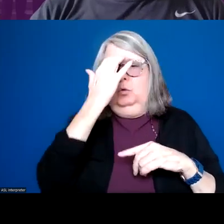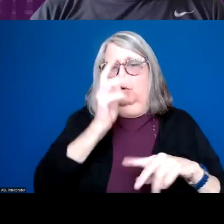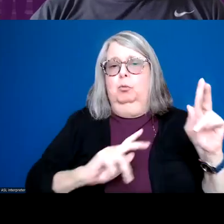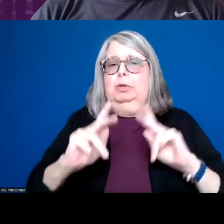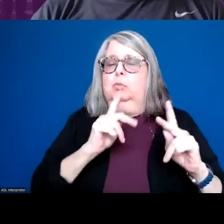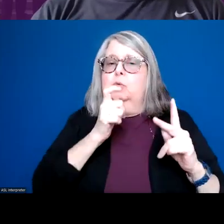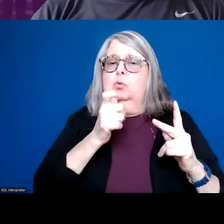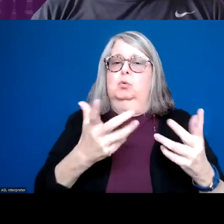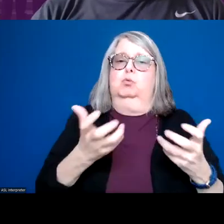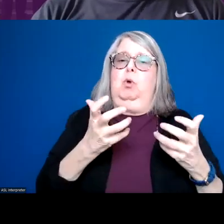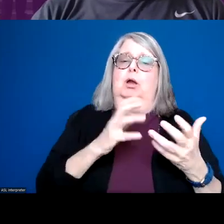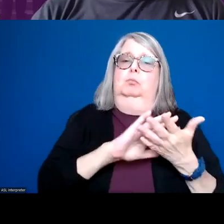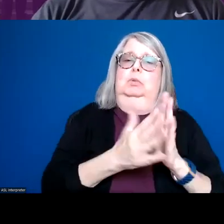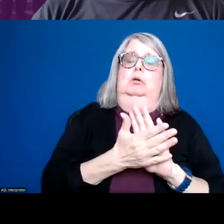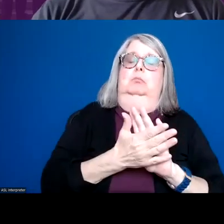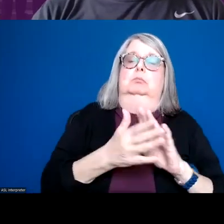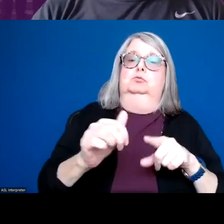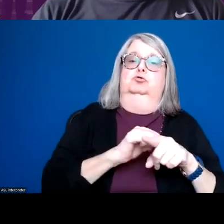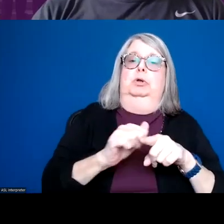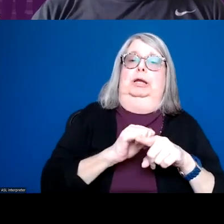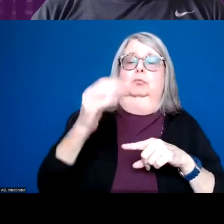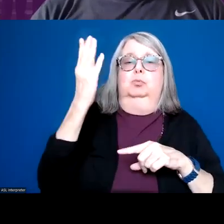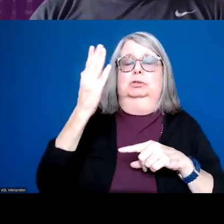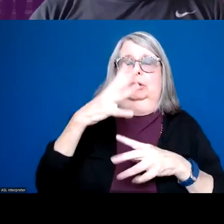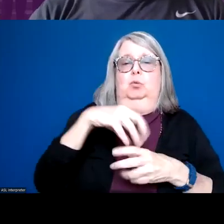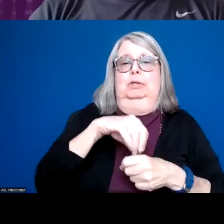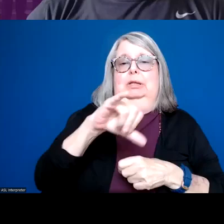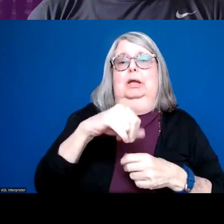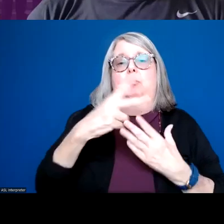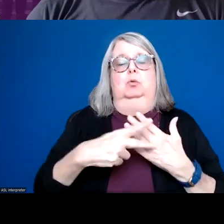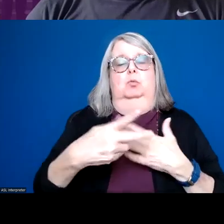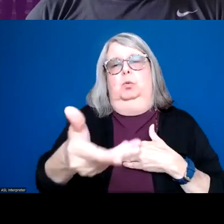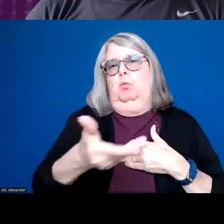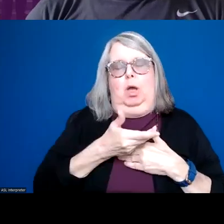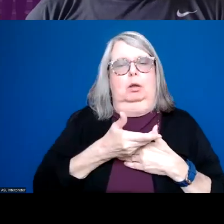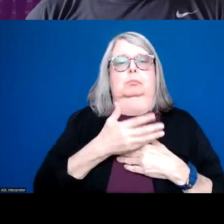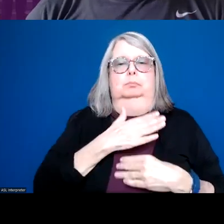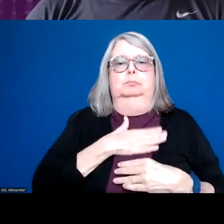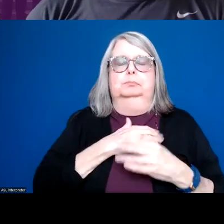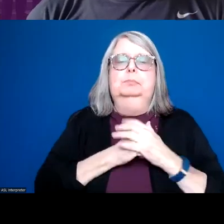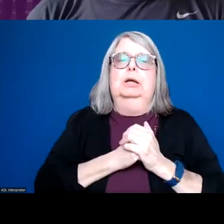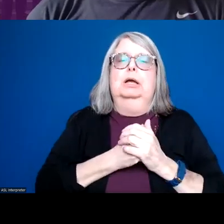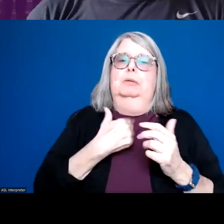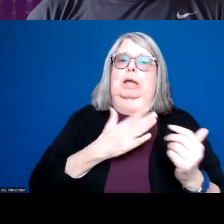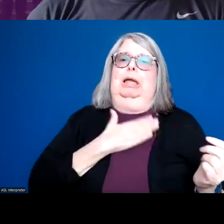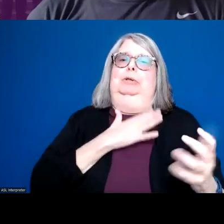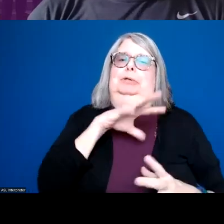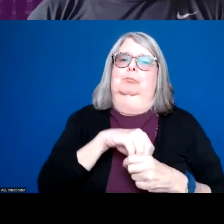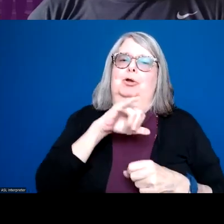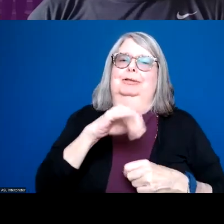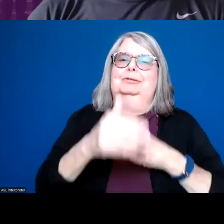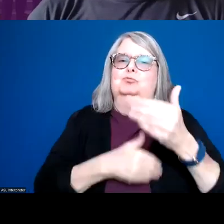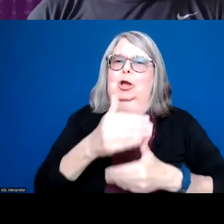like to become a trained presenter within this program, we welcome that as well. And I'm just happy to be a part of this process,